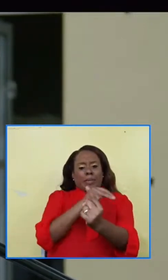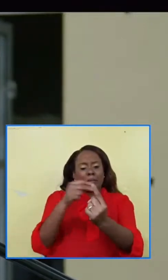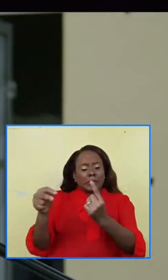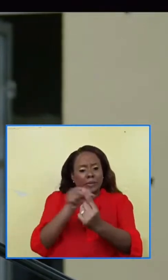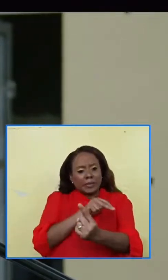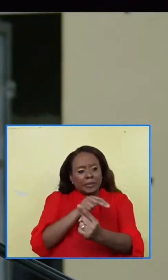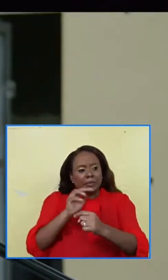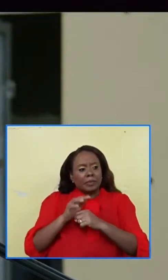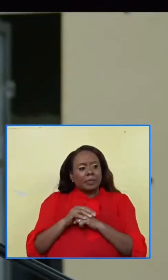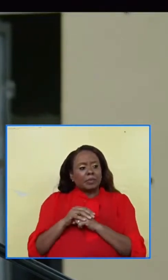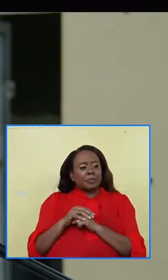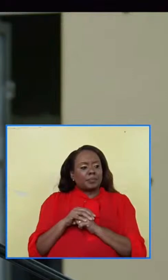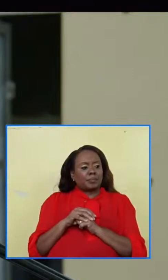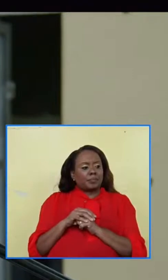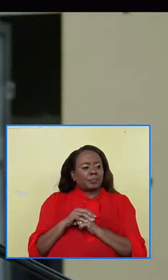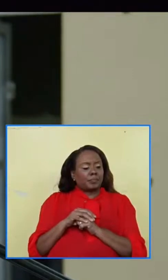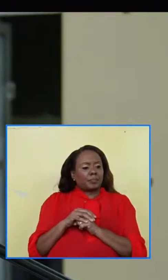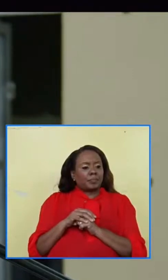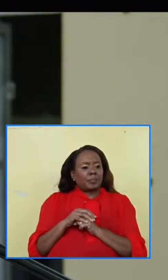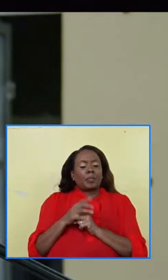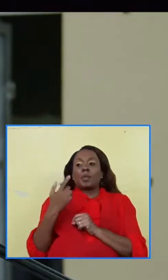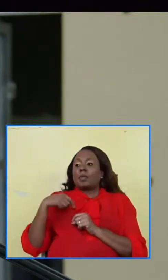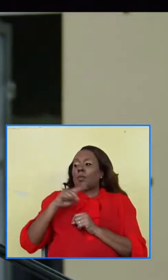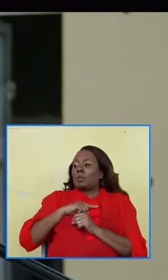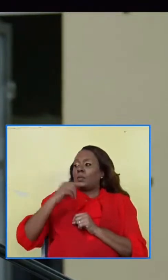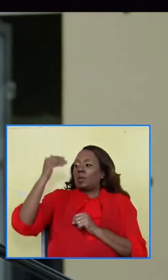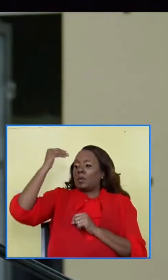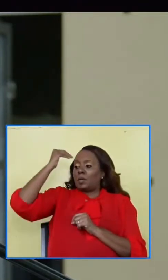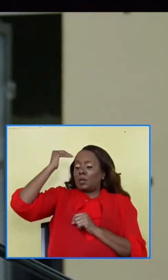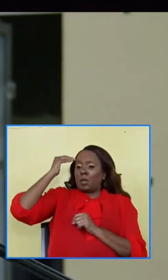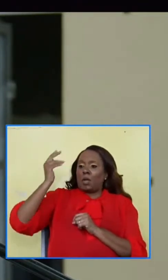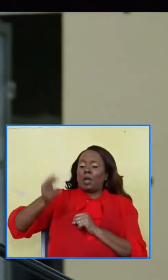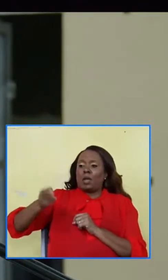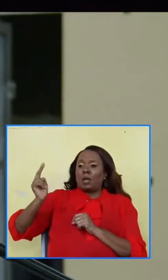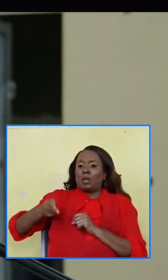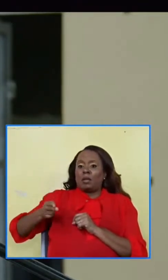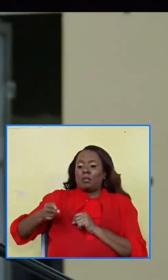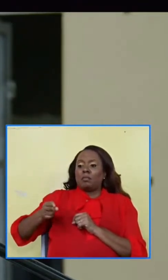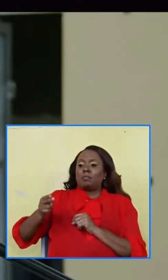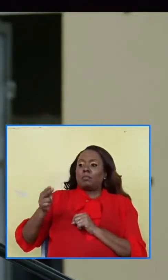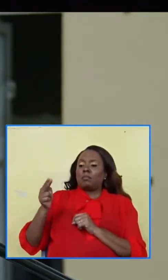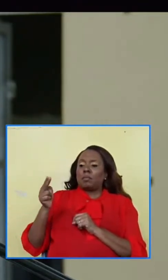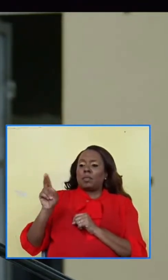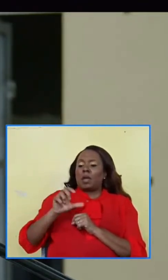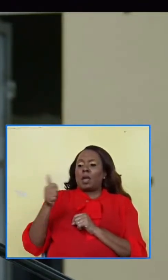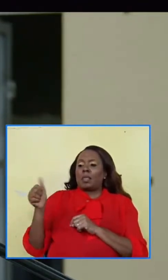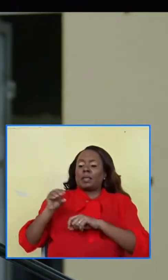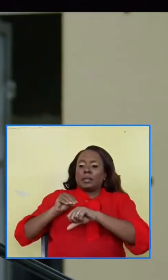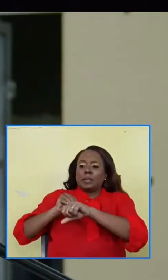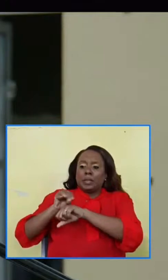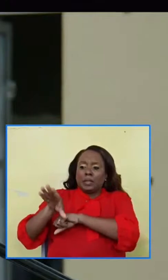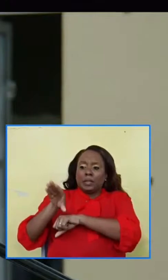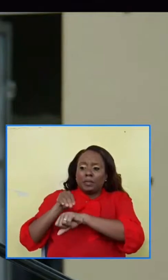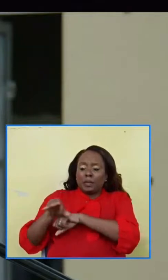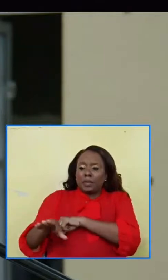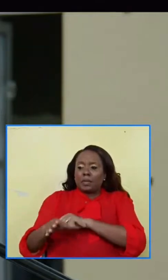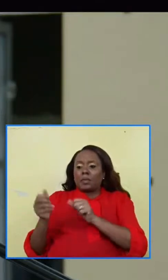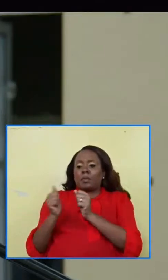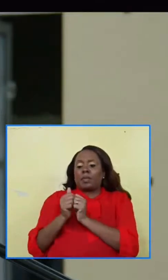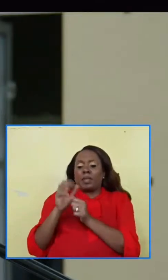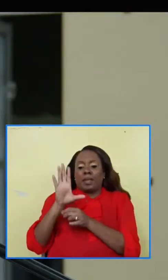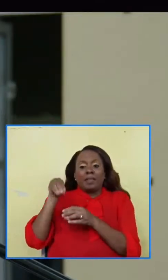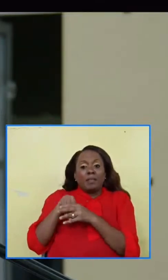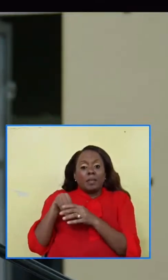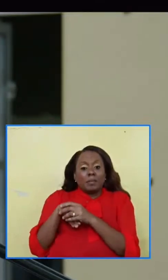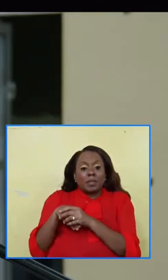that there was outside influence historically in terms of the investment and what